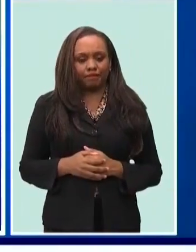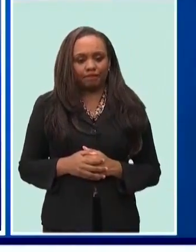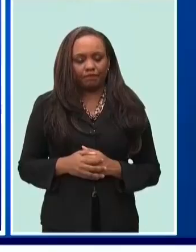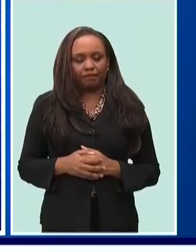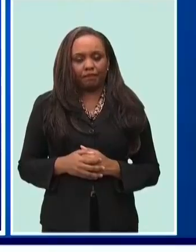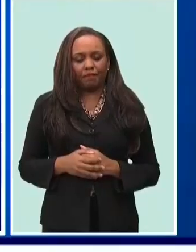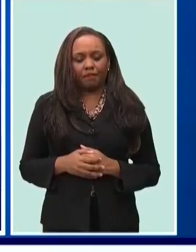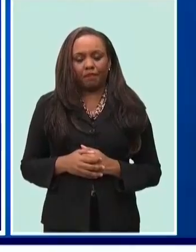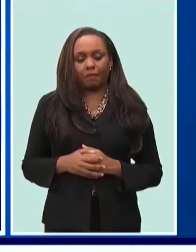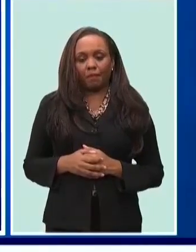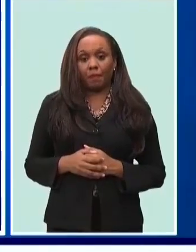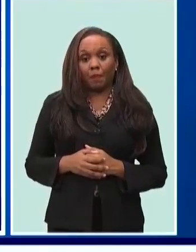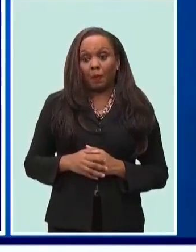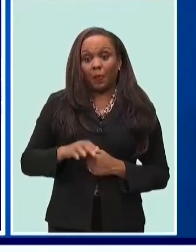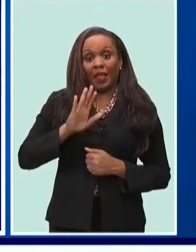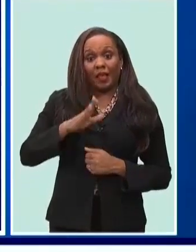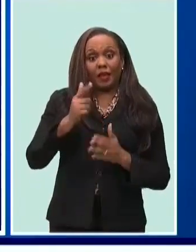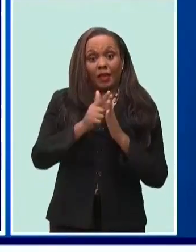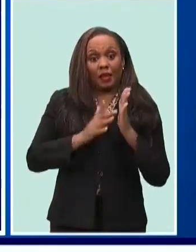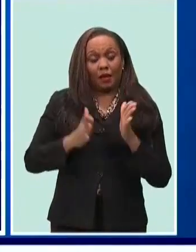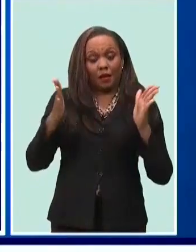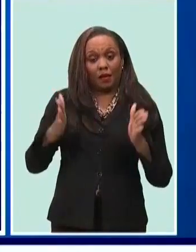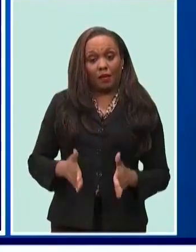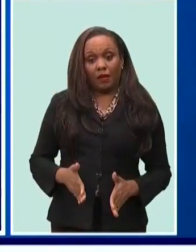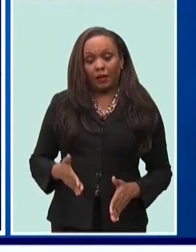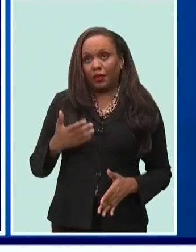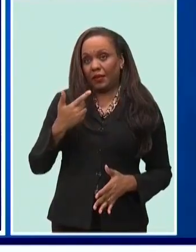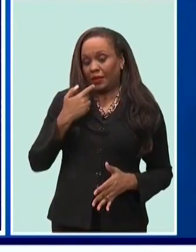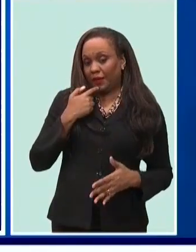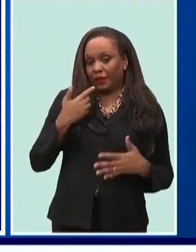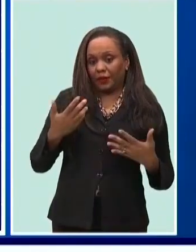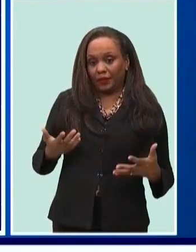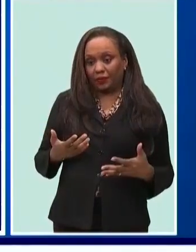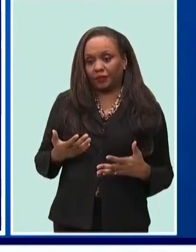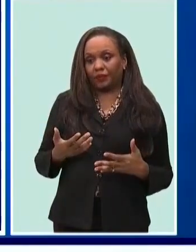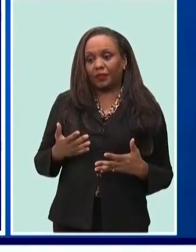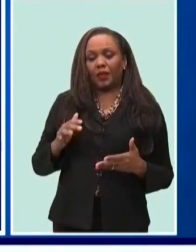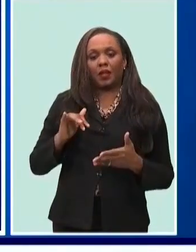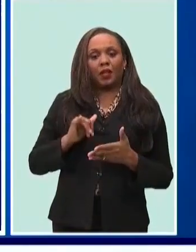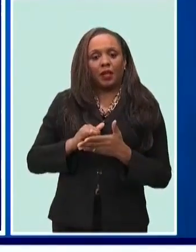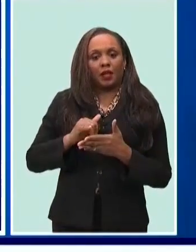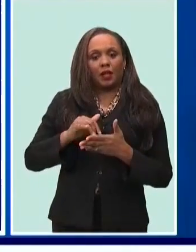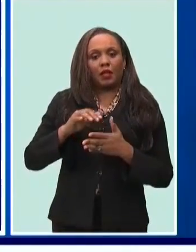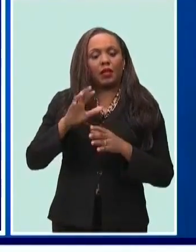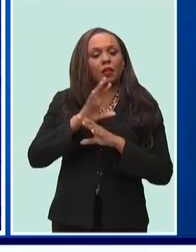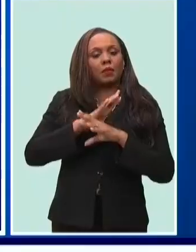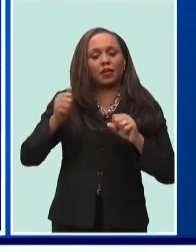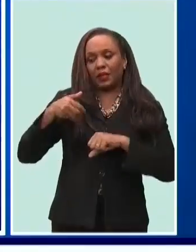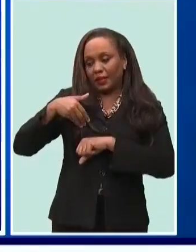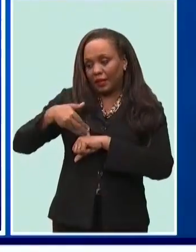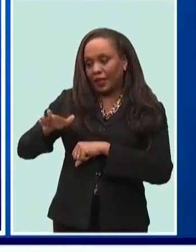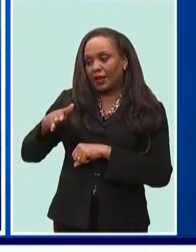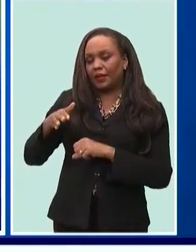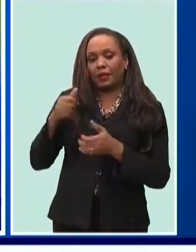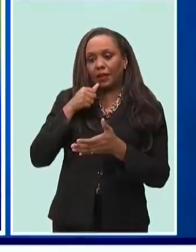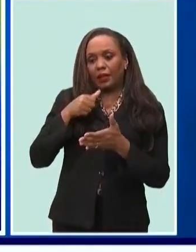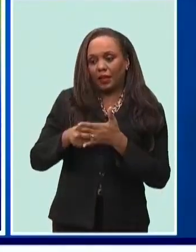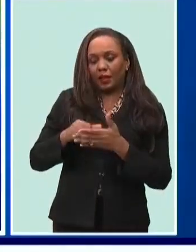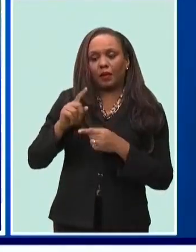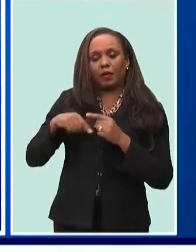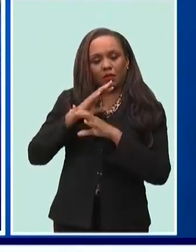from his lawyers mentioned by Mr. McDowell, well, that reinforced the point that he issued the memo in his capacity as president and